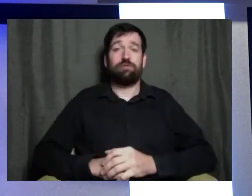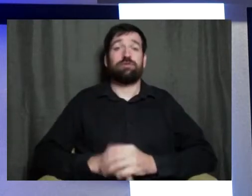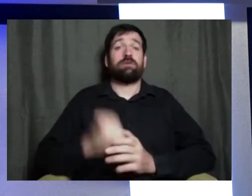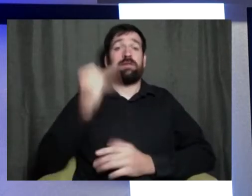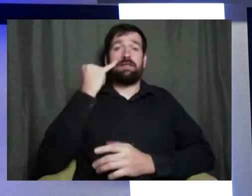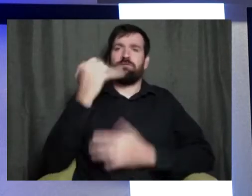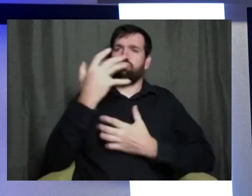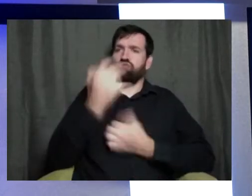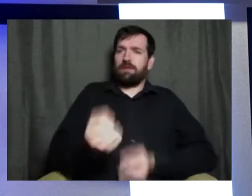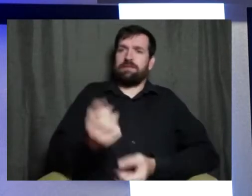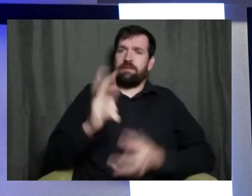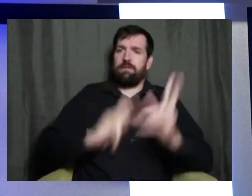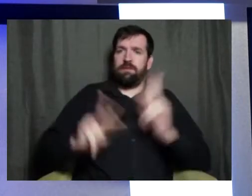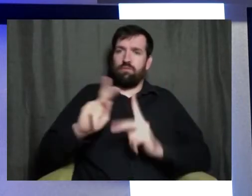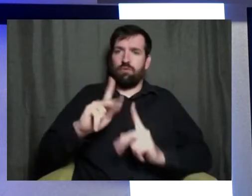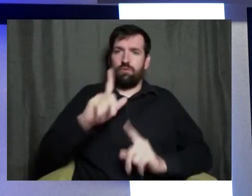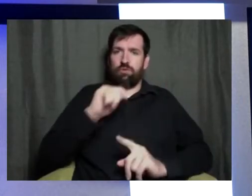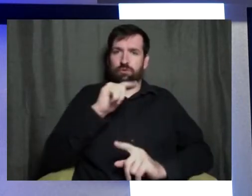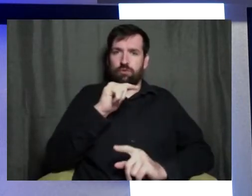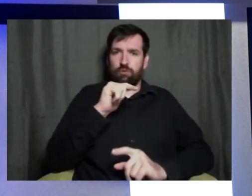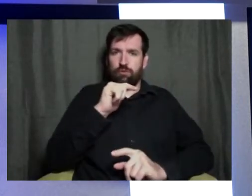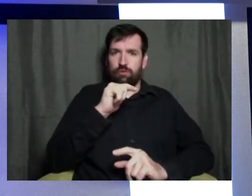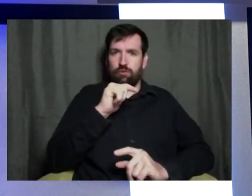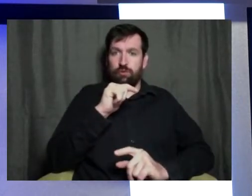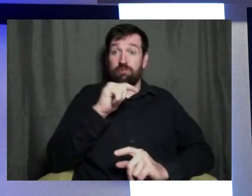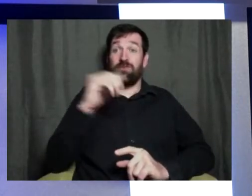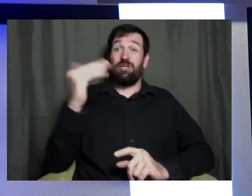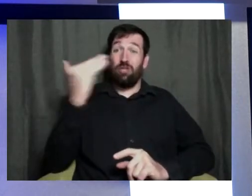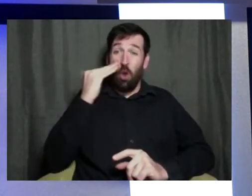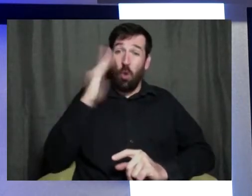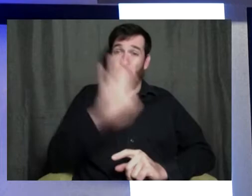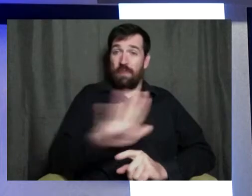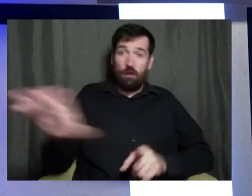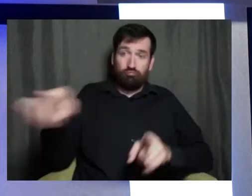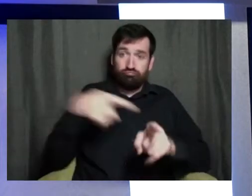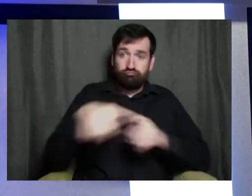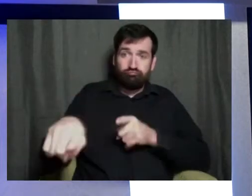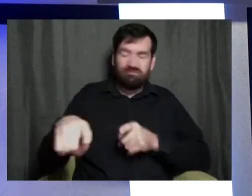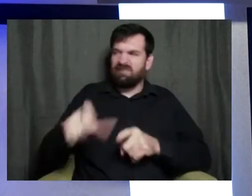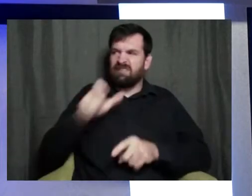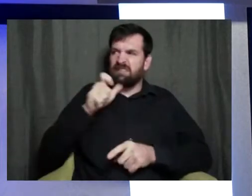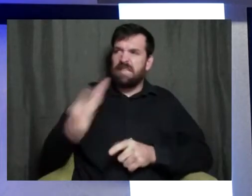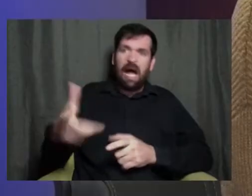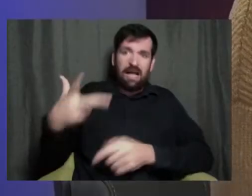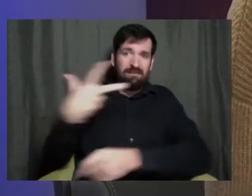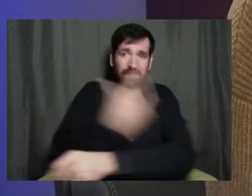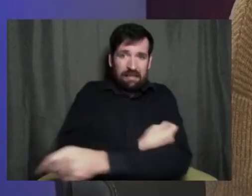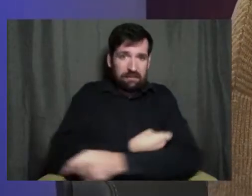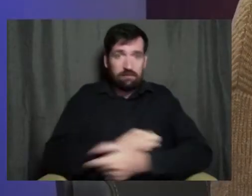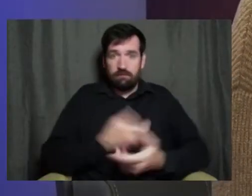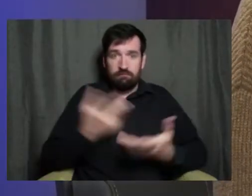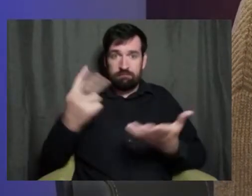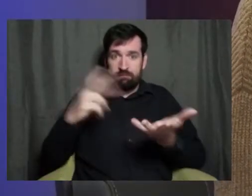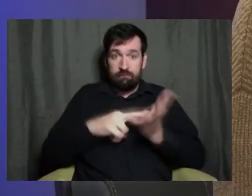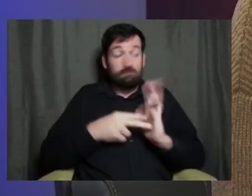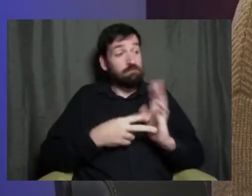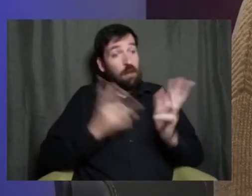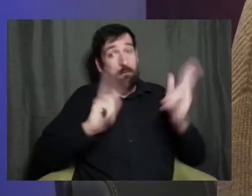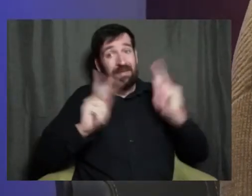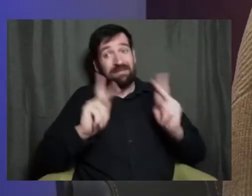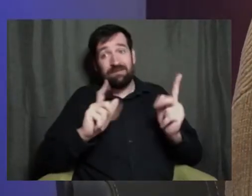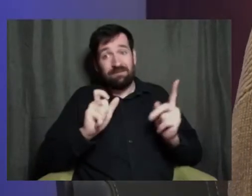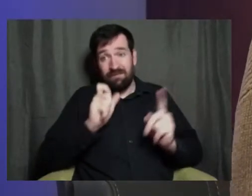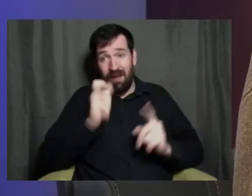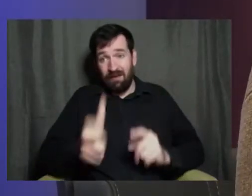people who have that know their stuff, that they're not getting it, what is that telling people? That is telling people to not get the vaccine, which is the